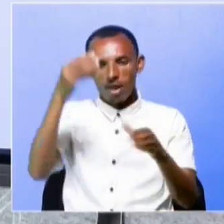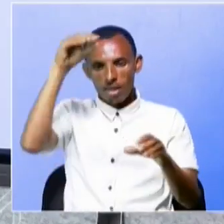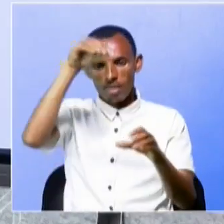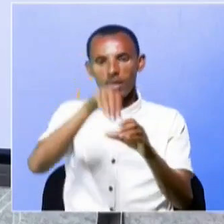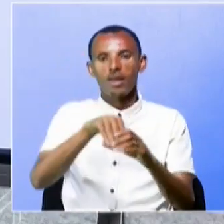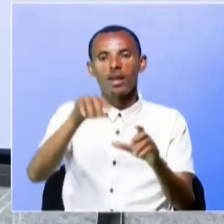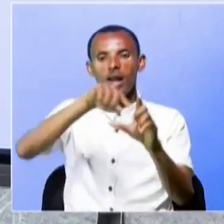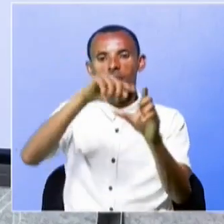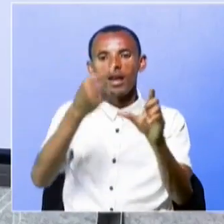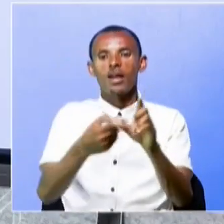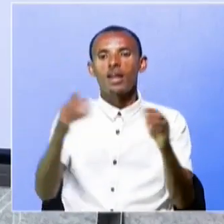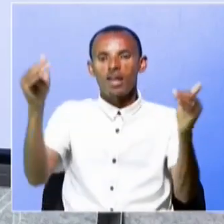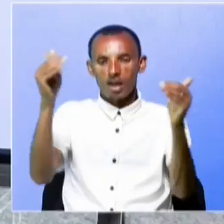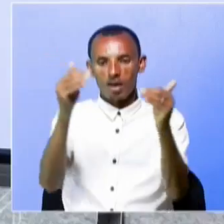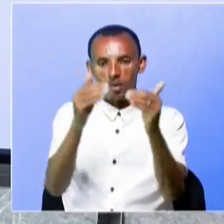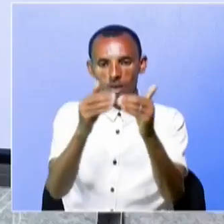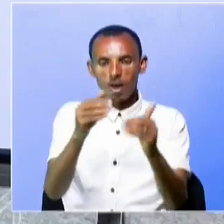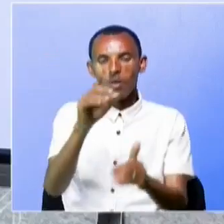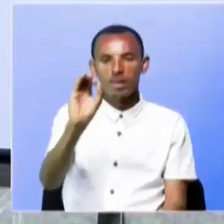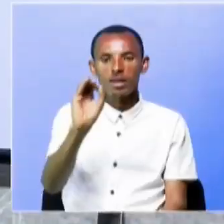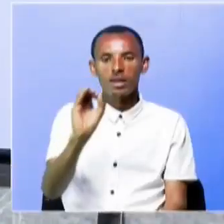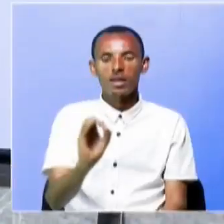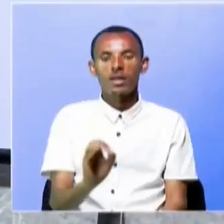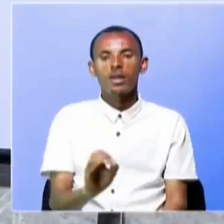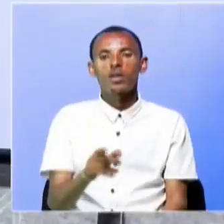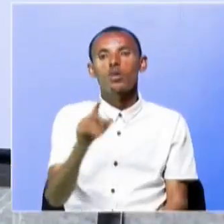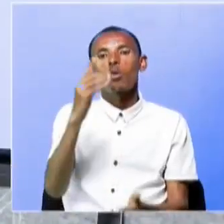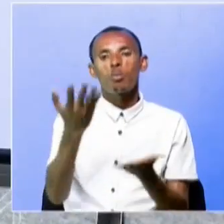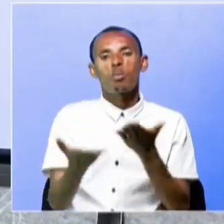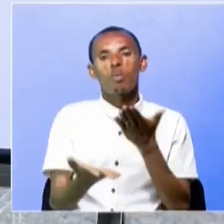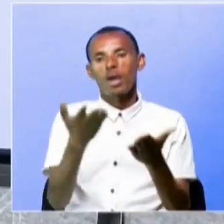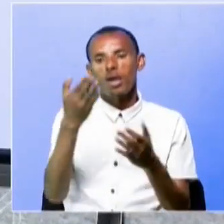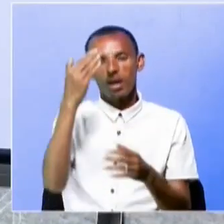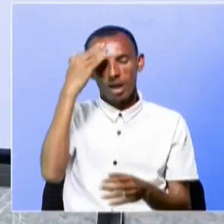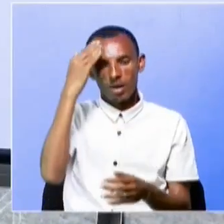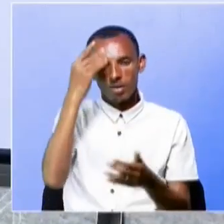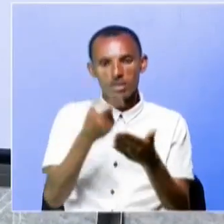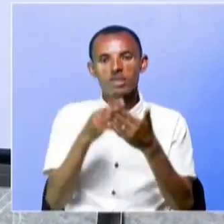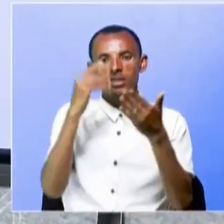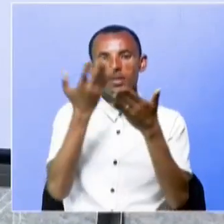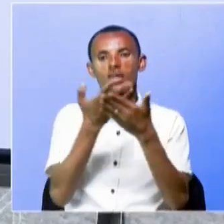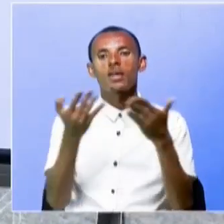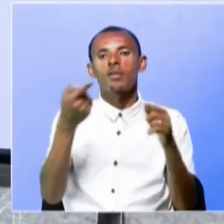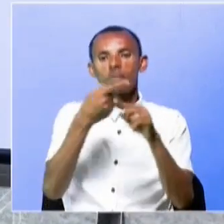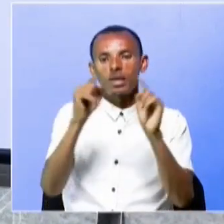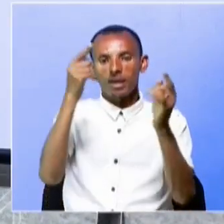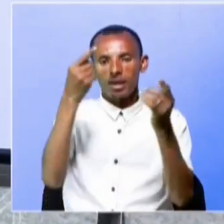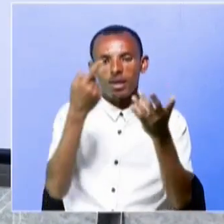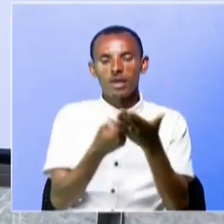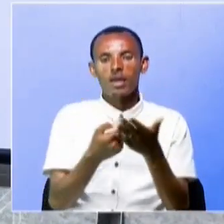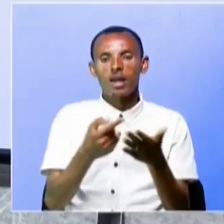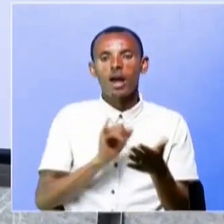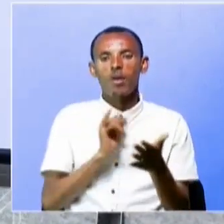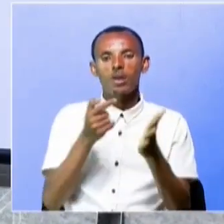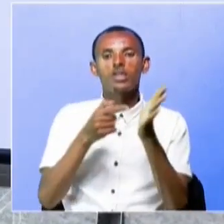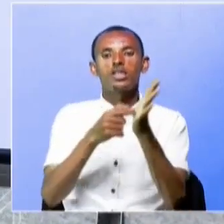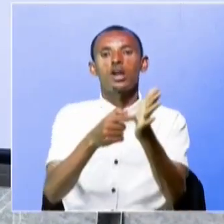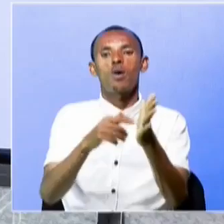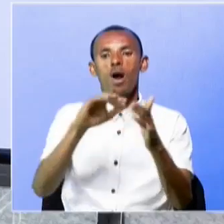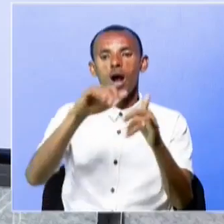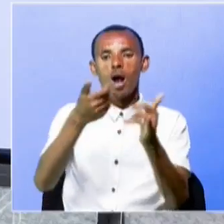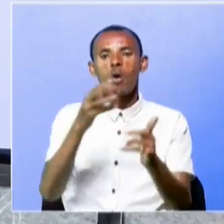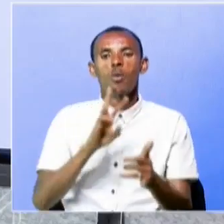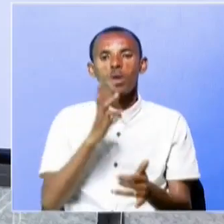must give us 180 degree. You may know this thing, but here I will show you how we can